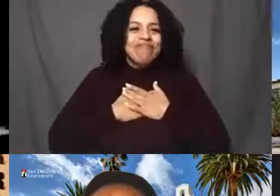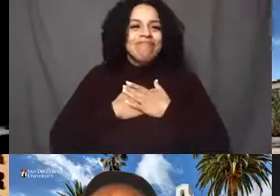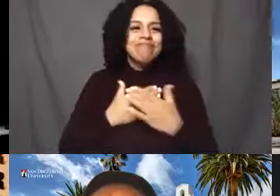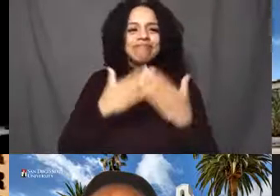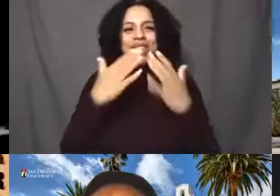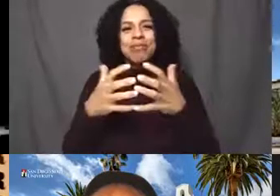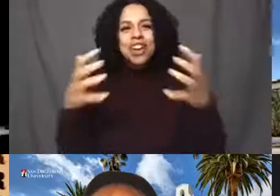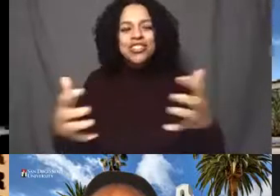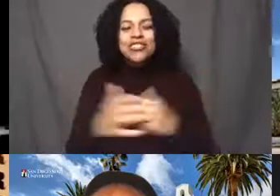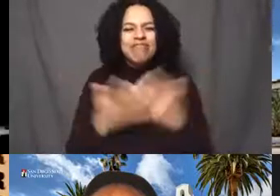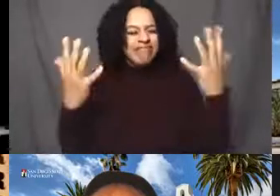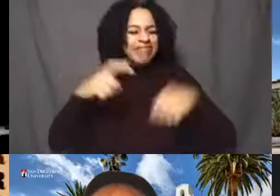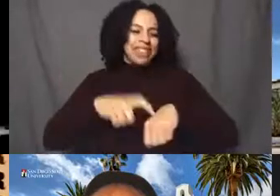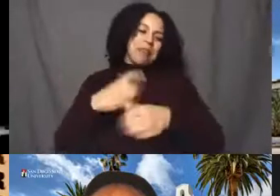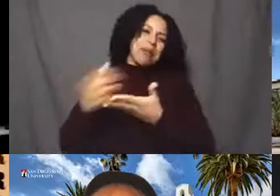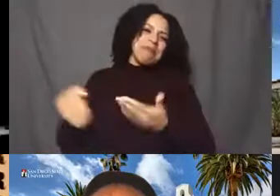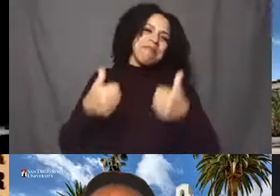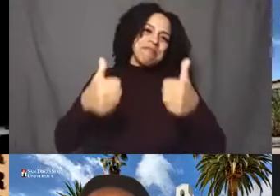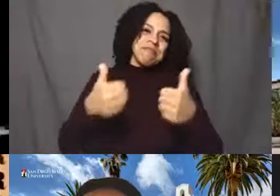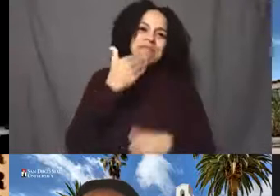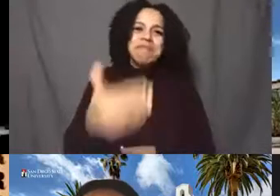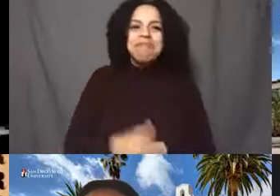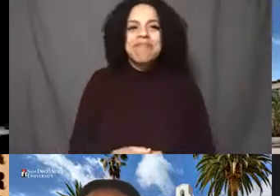much. That is my time today.